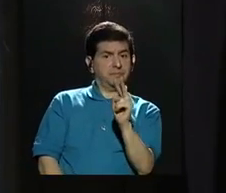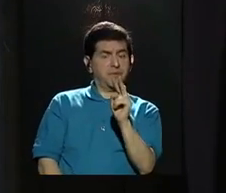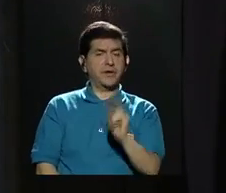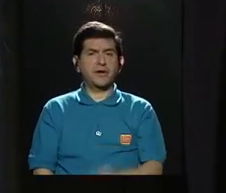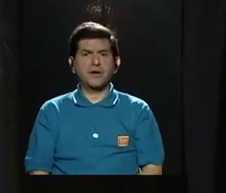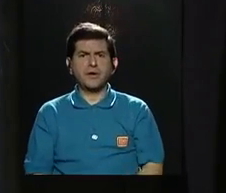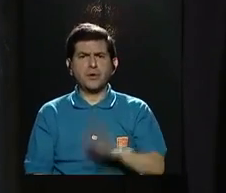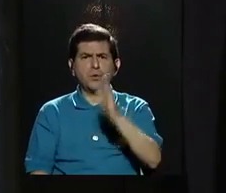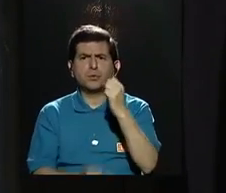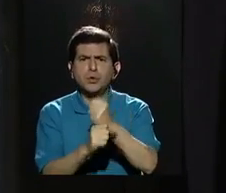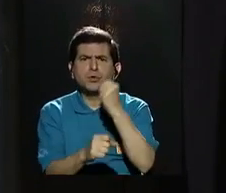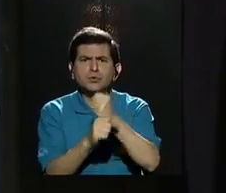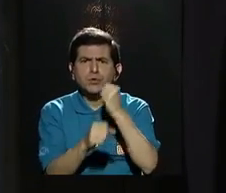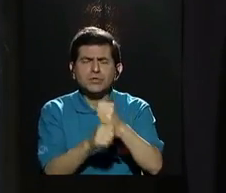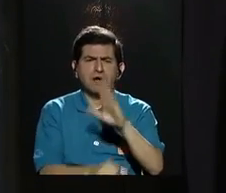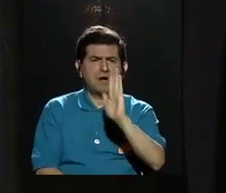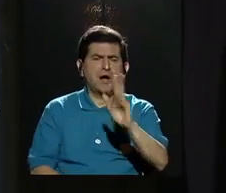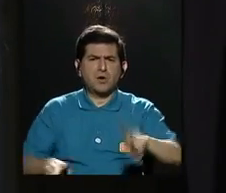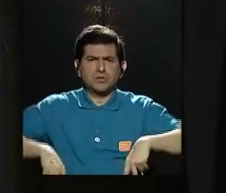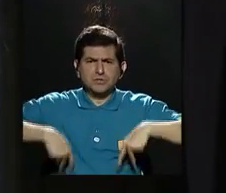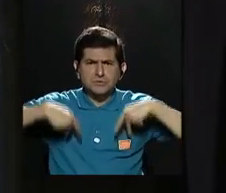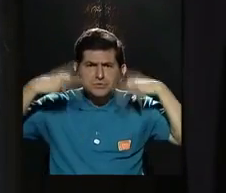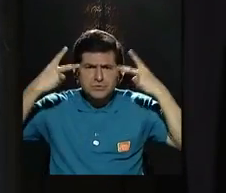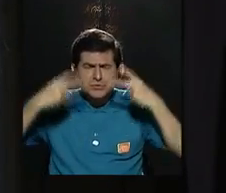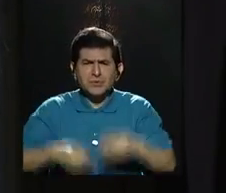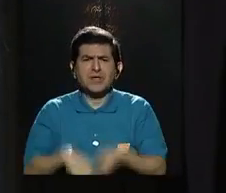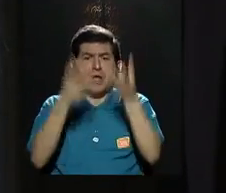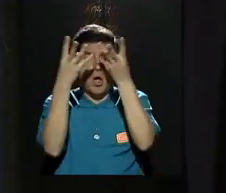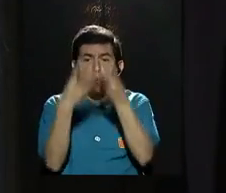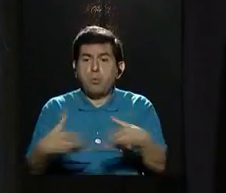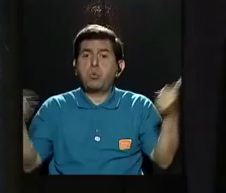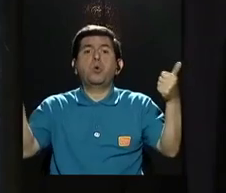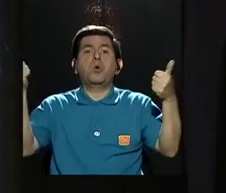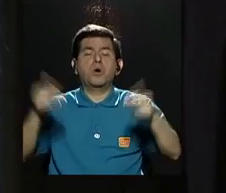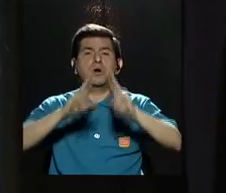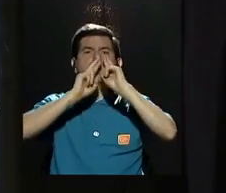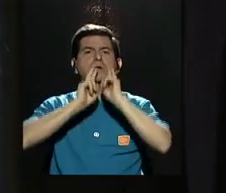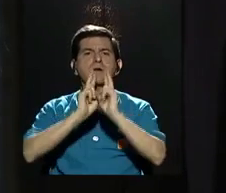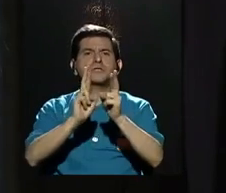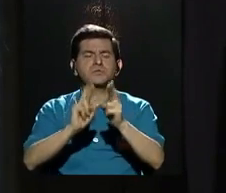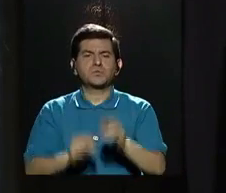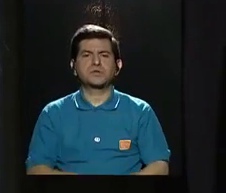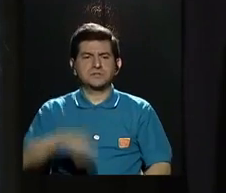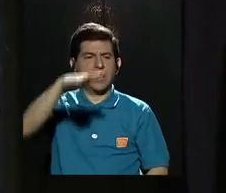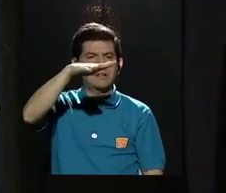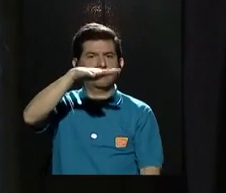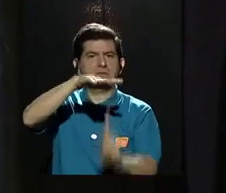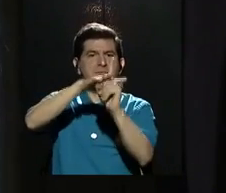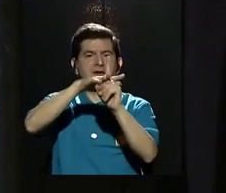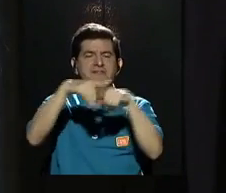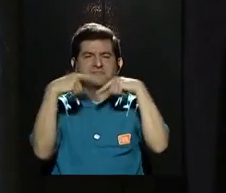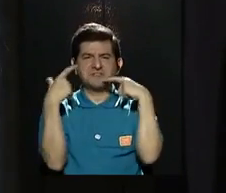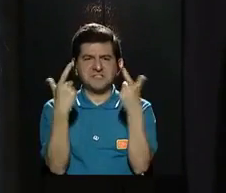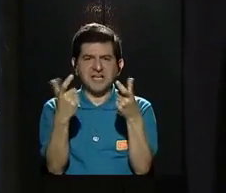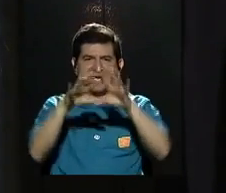their lives slip away as a result of the rise of global capitalism.